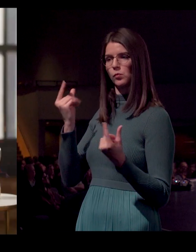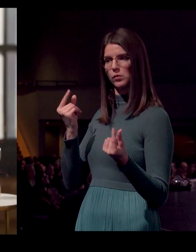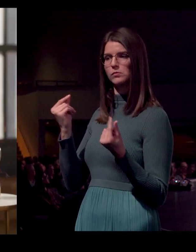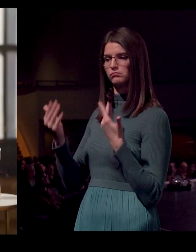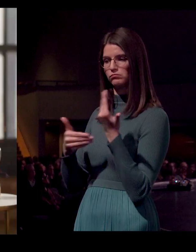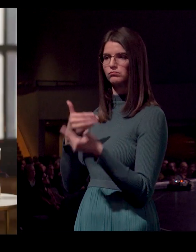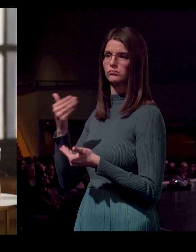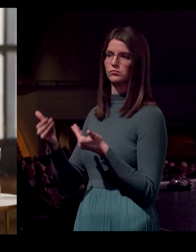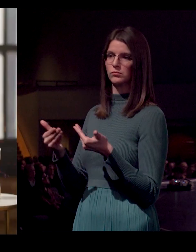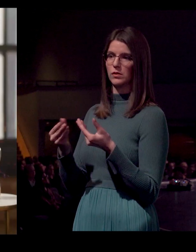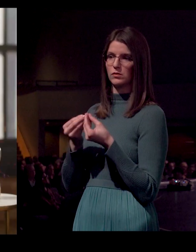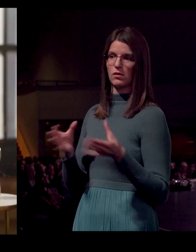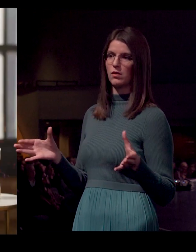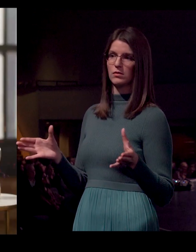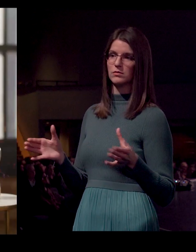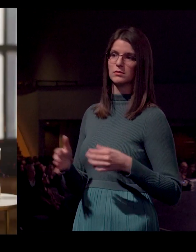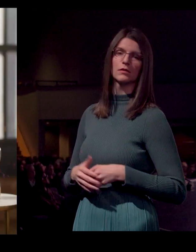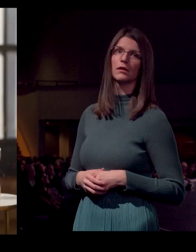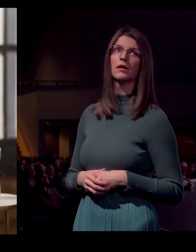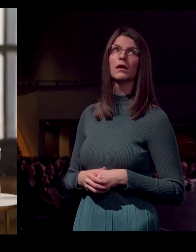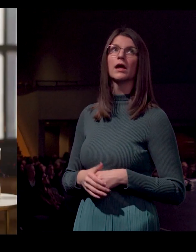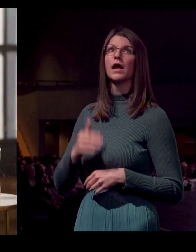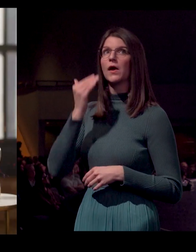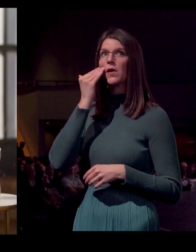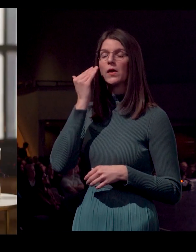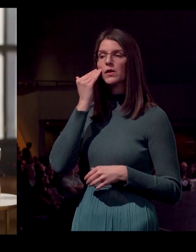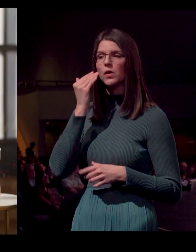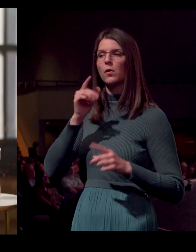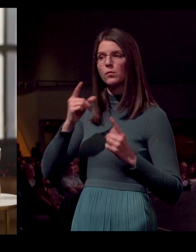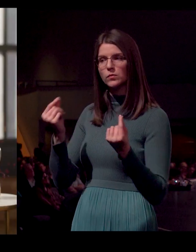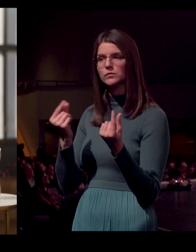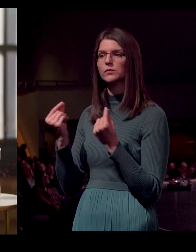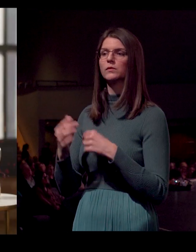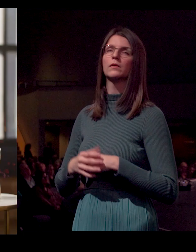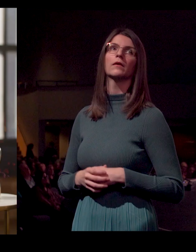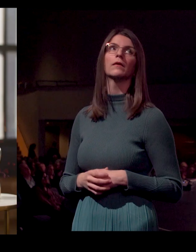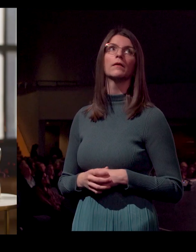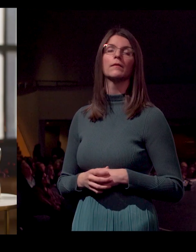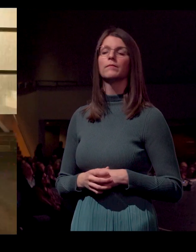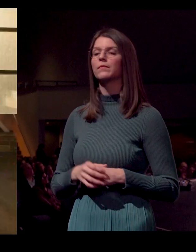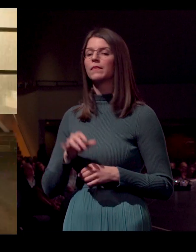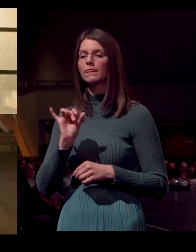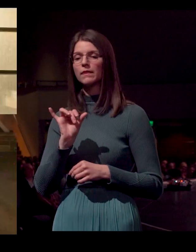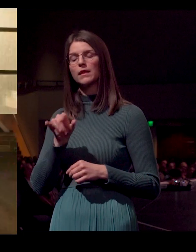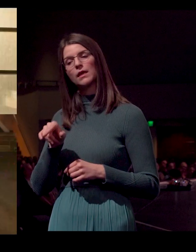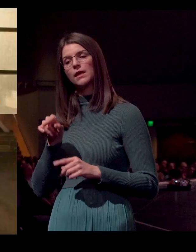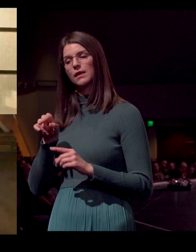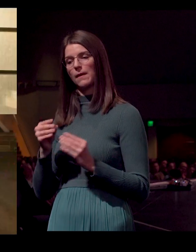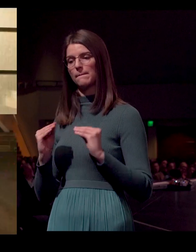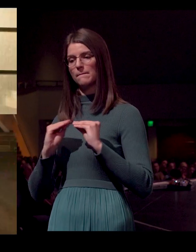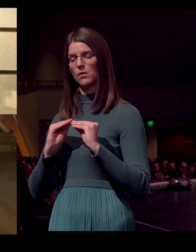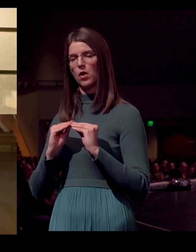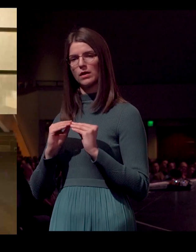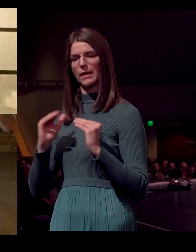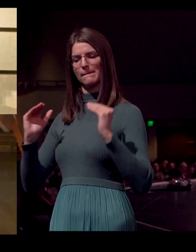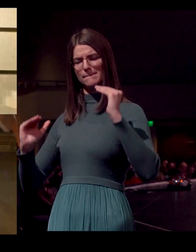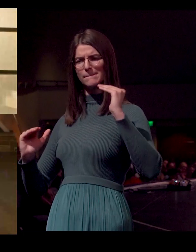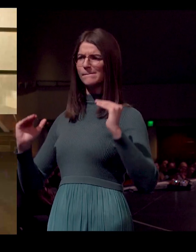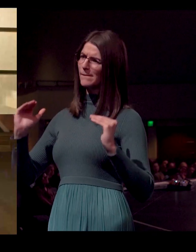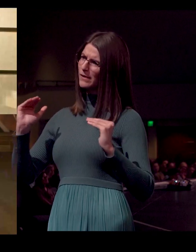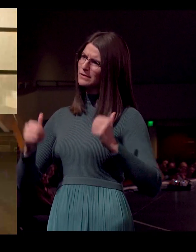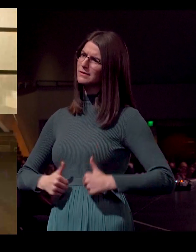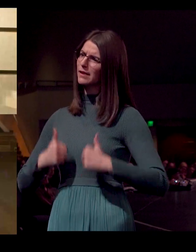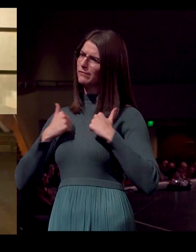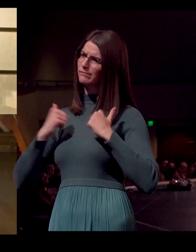go. He's been seemed like he's more balanced in life. He likes coaching our